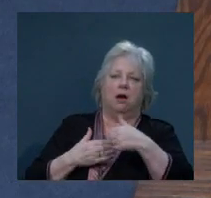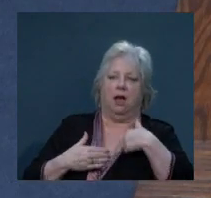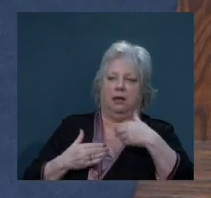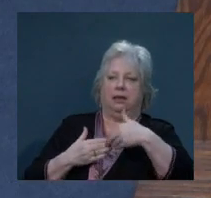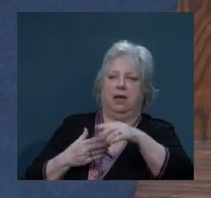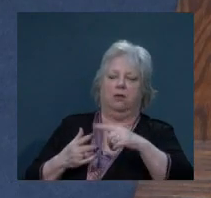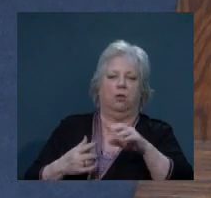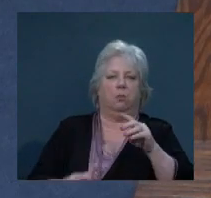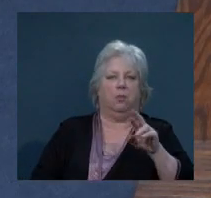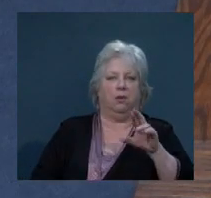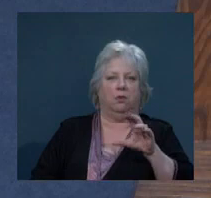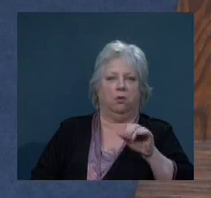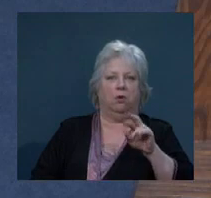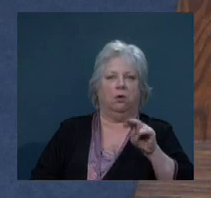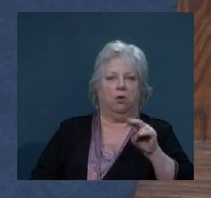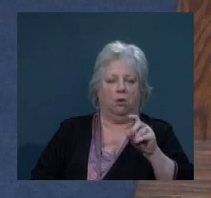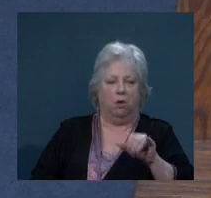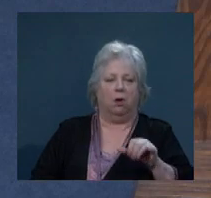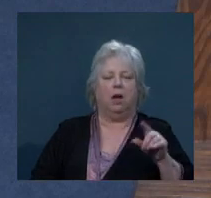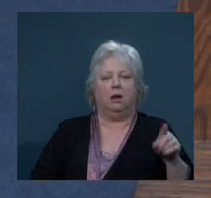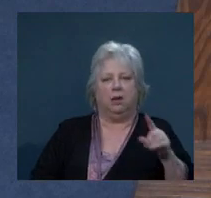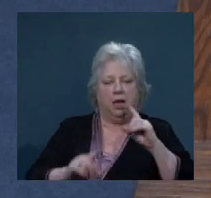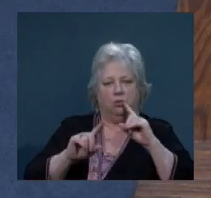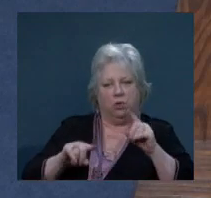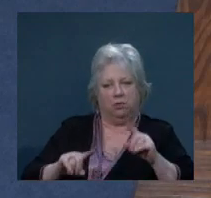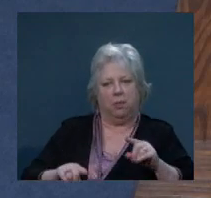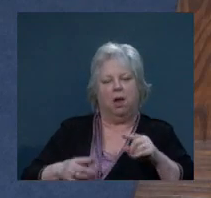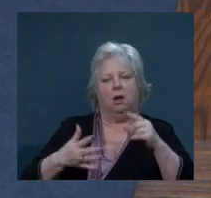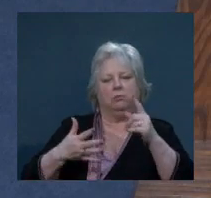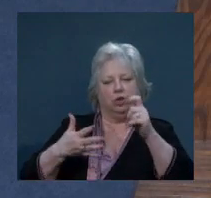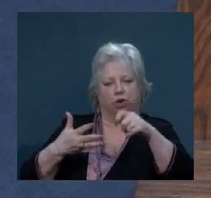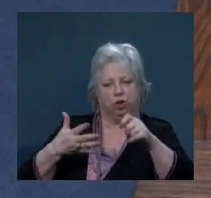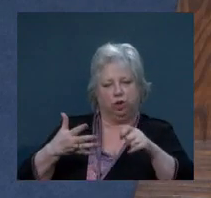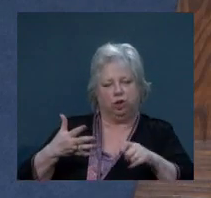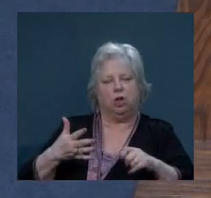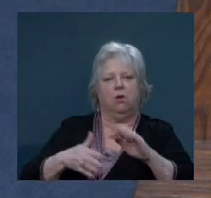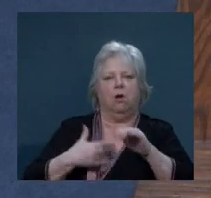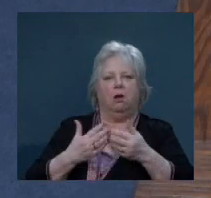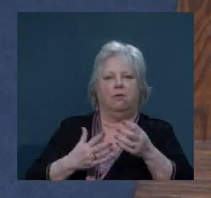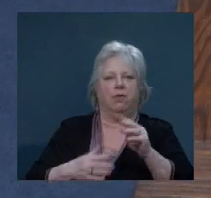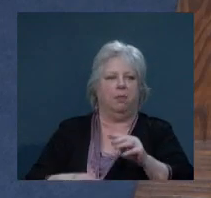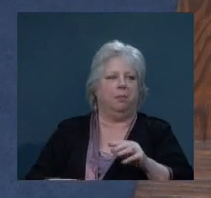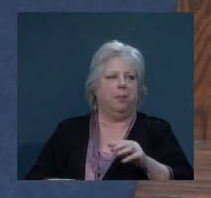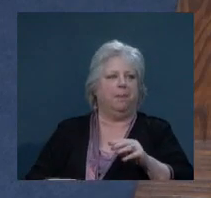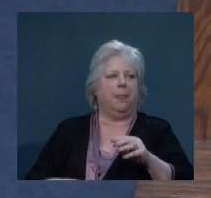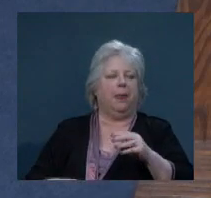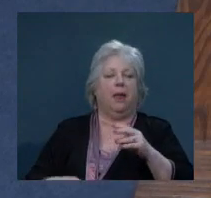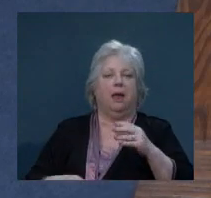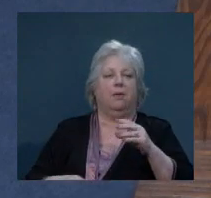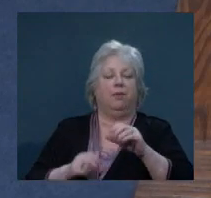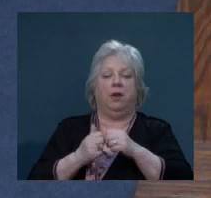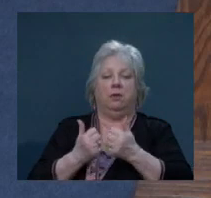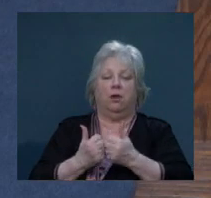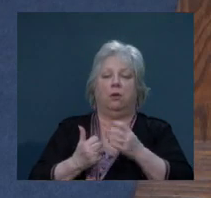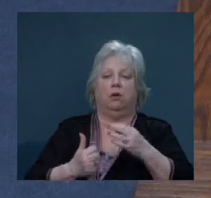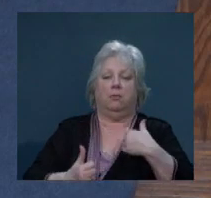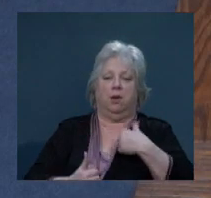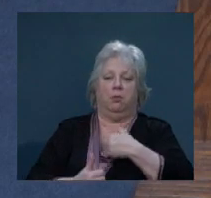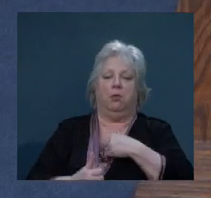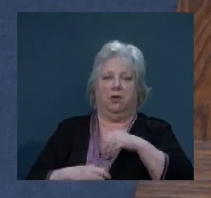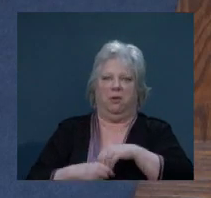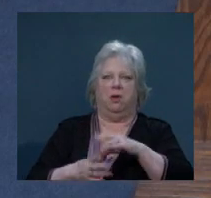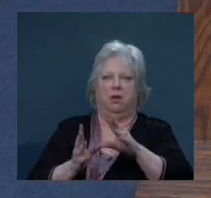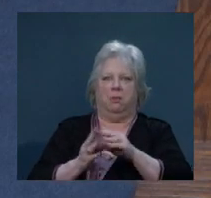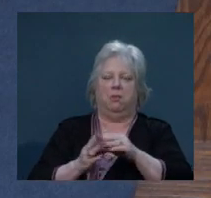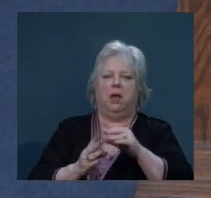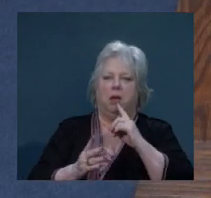and from my understanding, those are being addressed too. So the association is, members present were in,